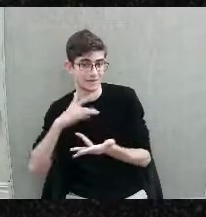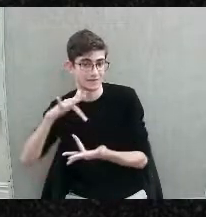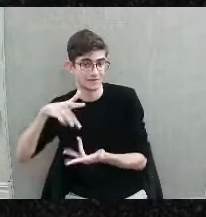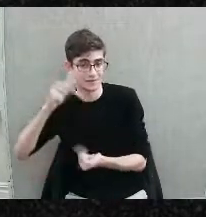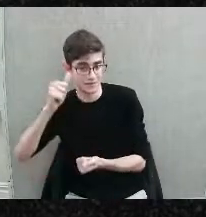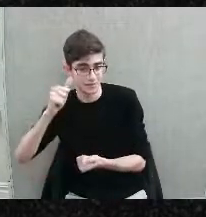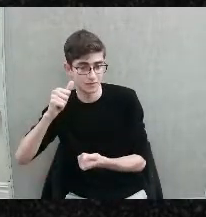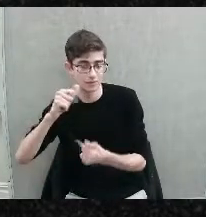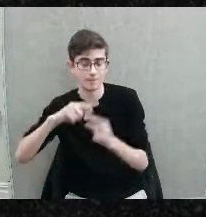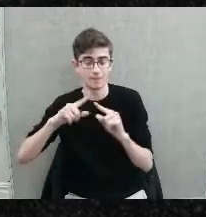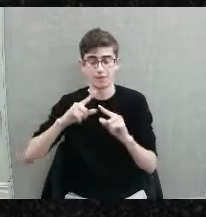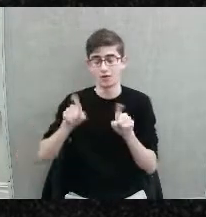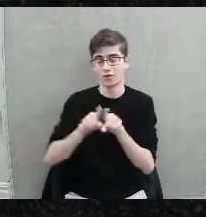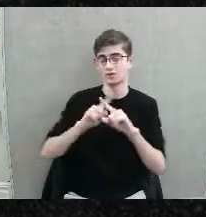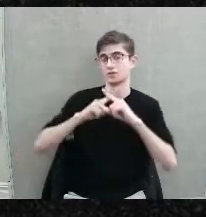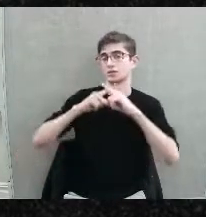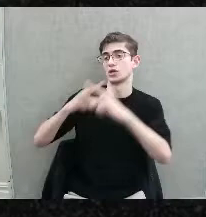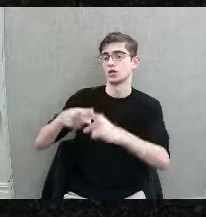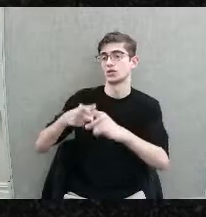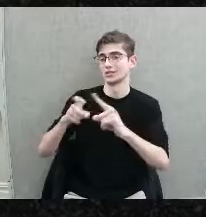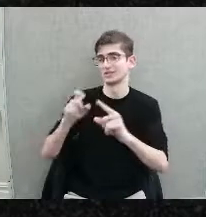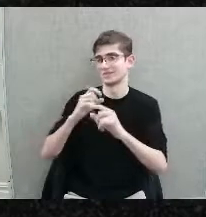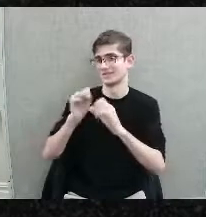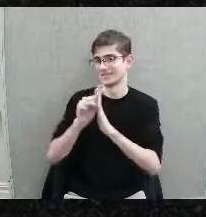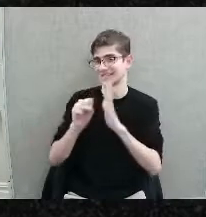and targeted by the state.